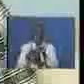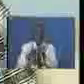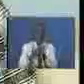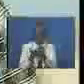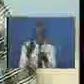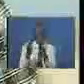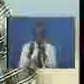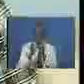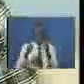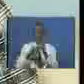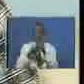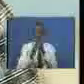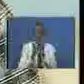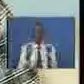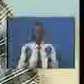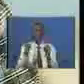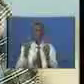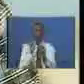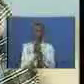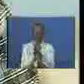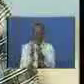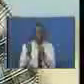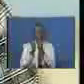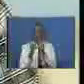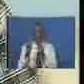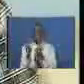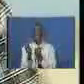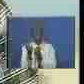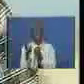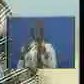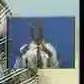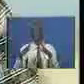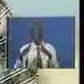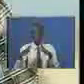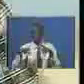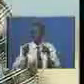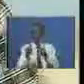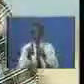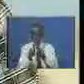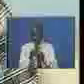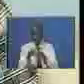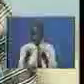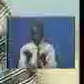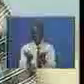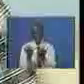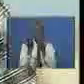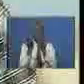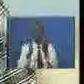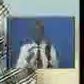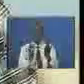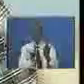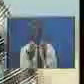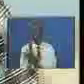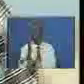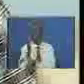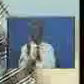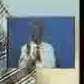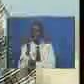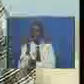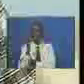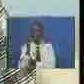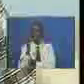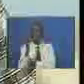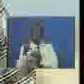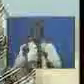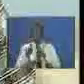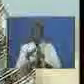I think we should work together as Kenyans and and and really improve our security but also the people who hold